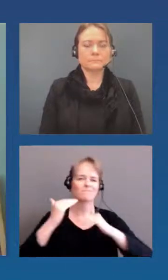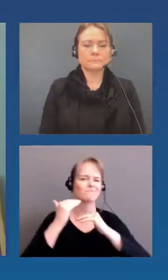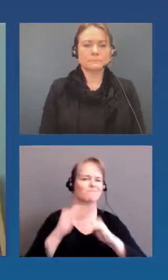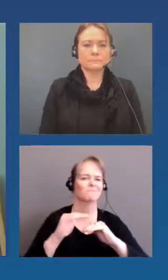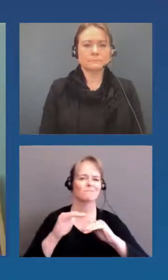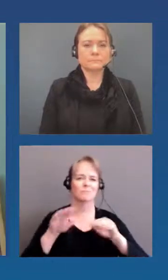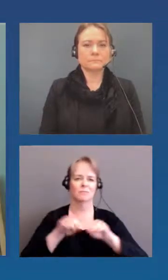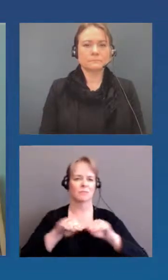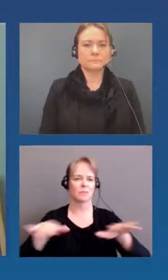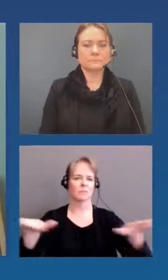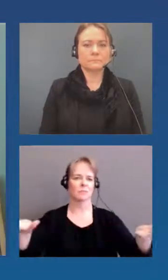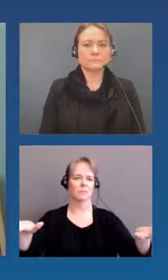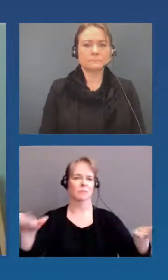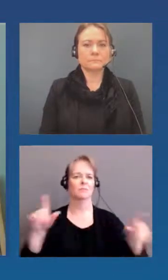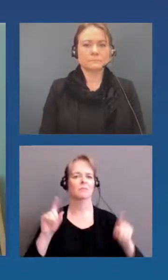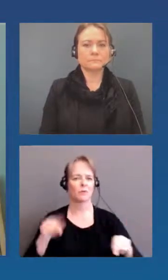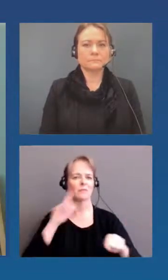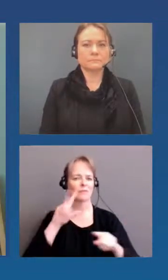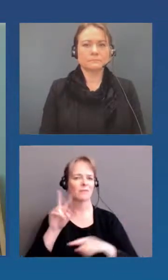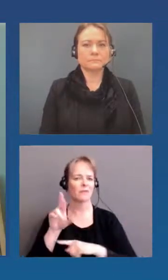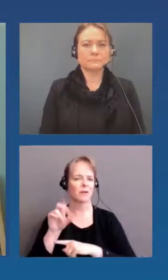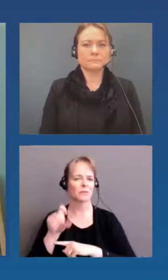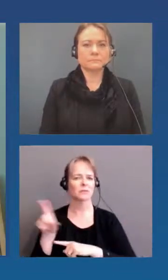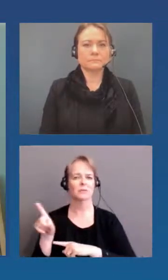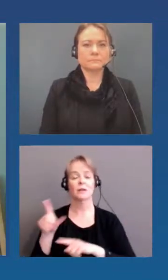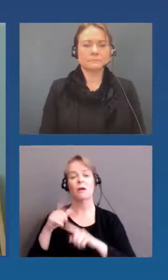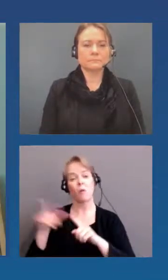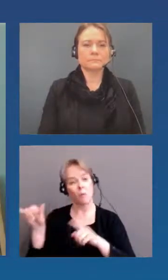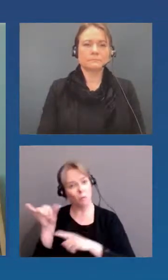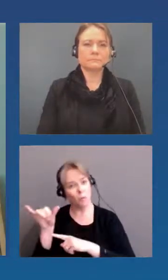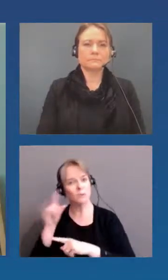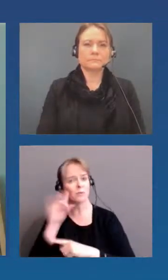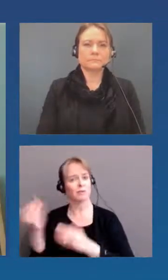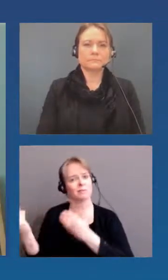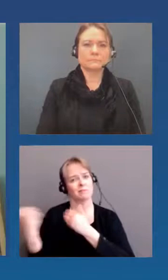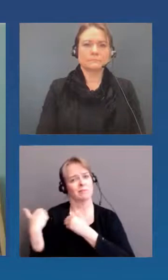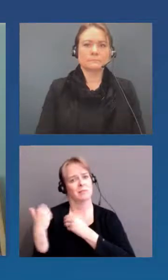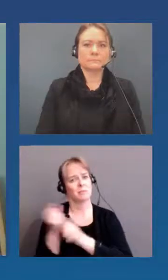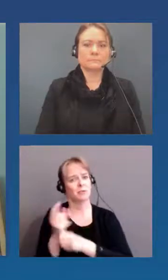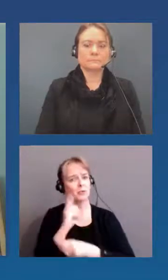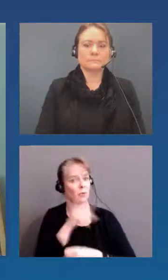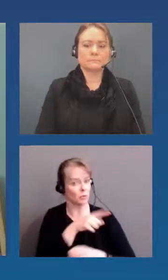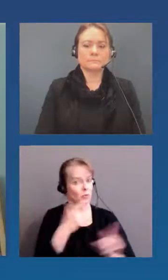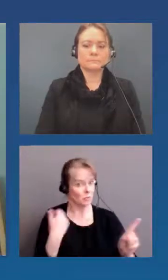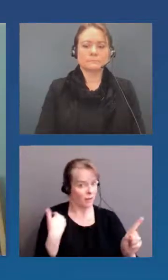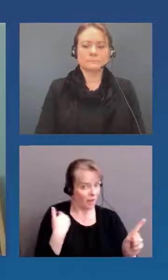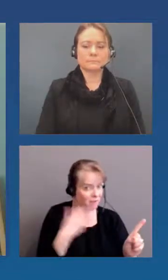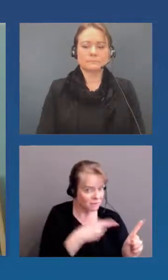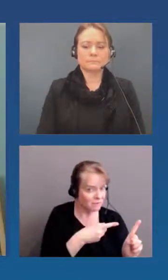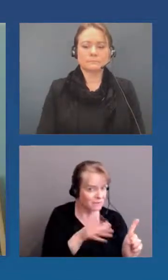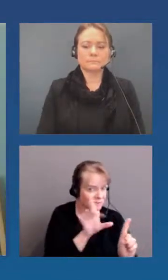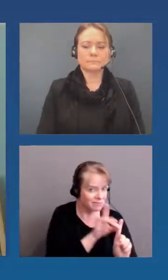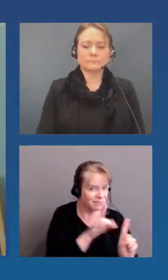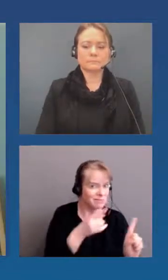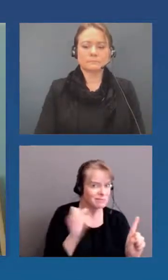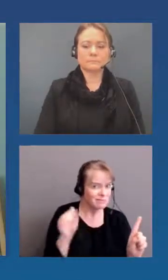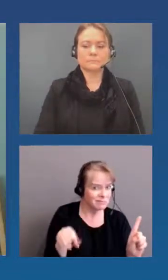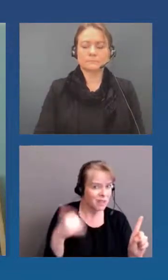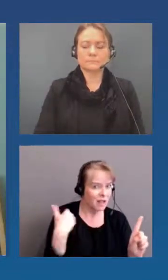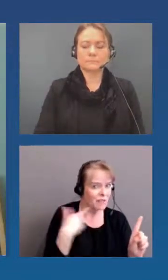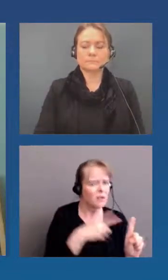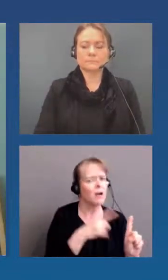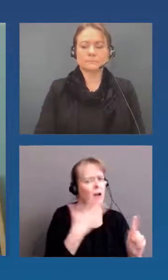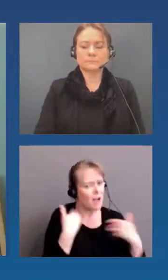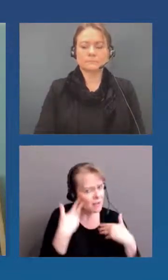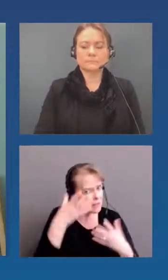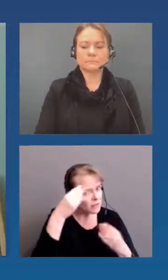community. Beyond that, case managers are there to ensure that individuals who have tested positive have the information and supports that they